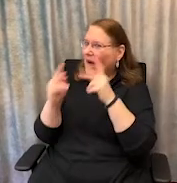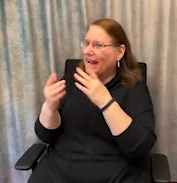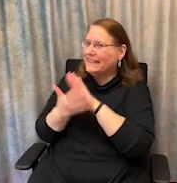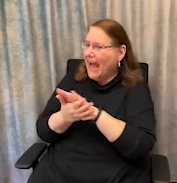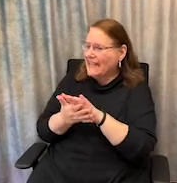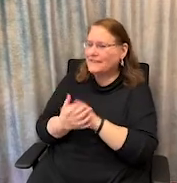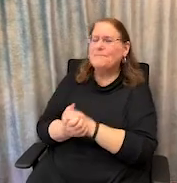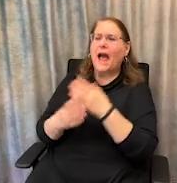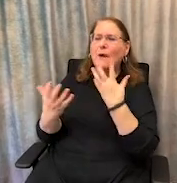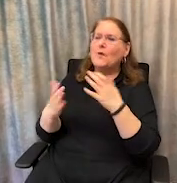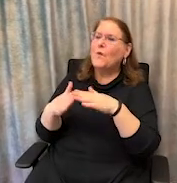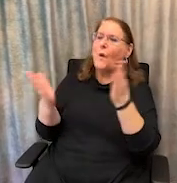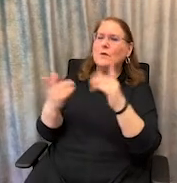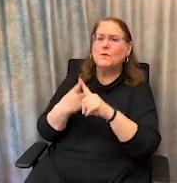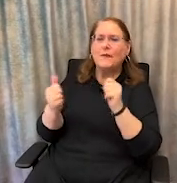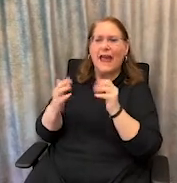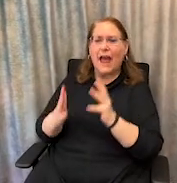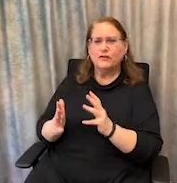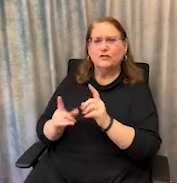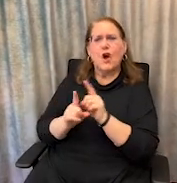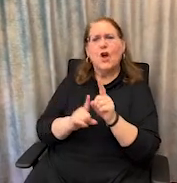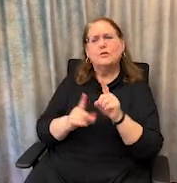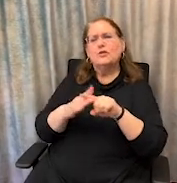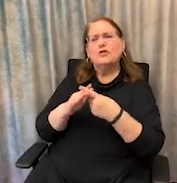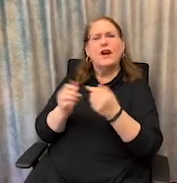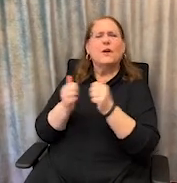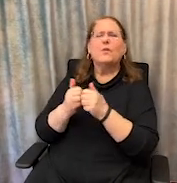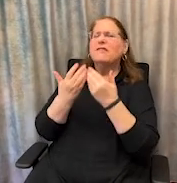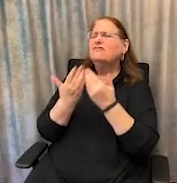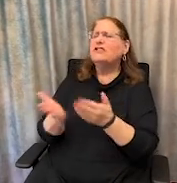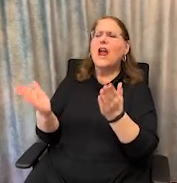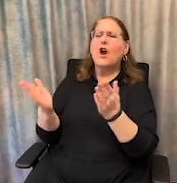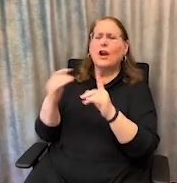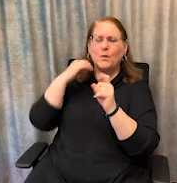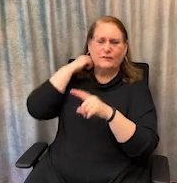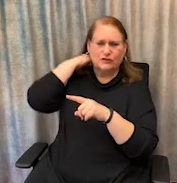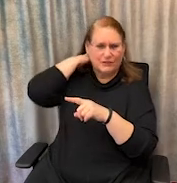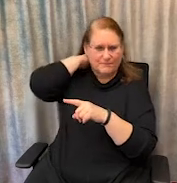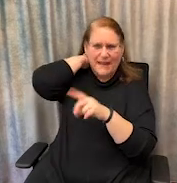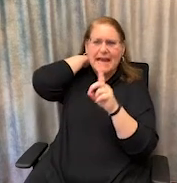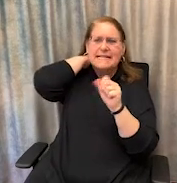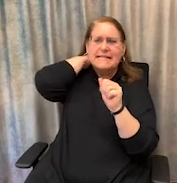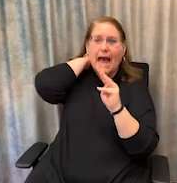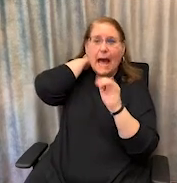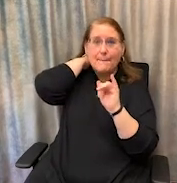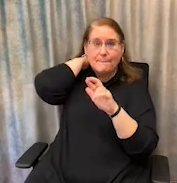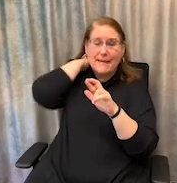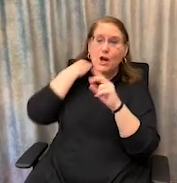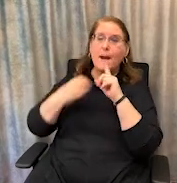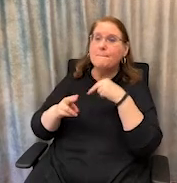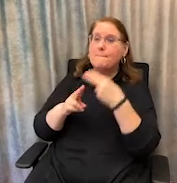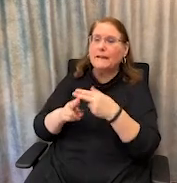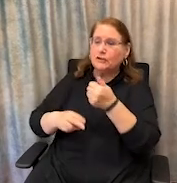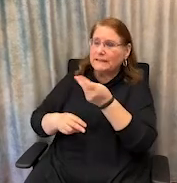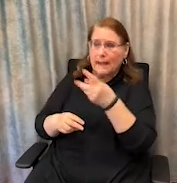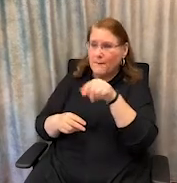And yeah, also starting with a, you know, generic question. Damir was mentioning some